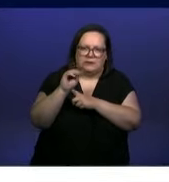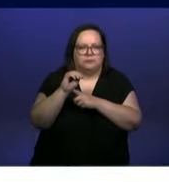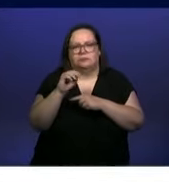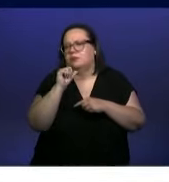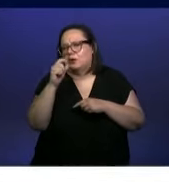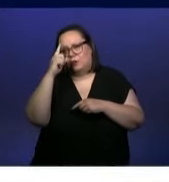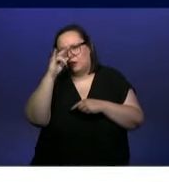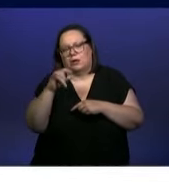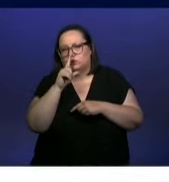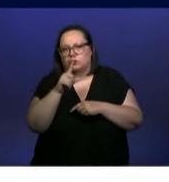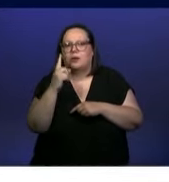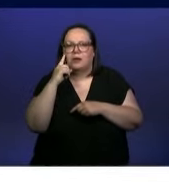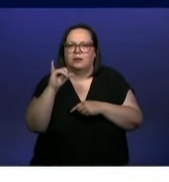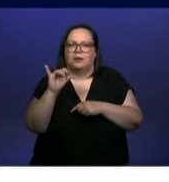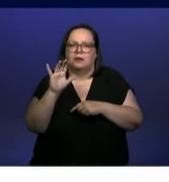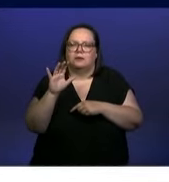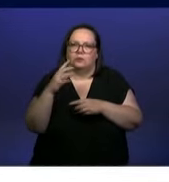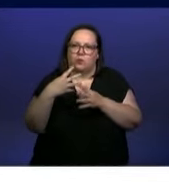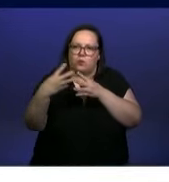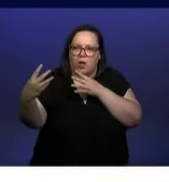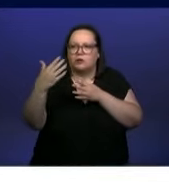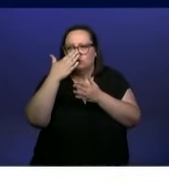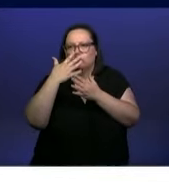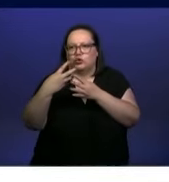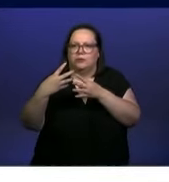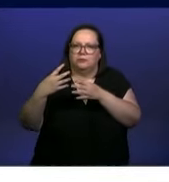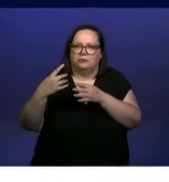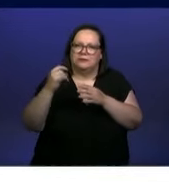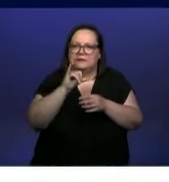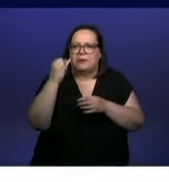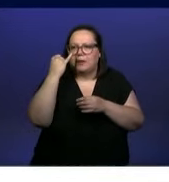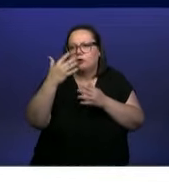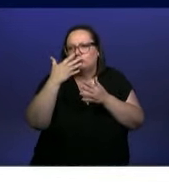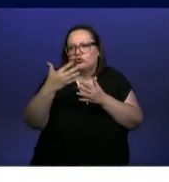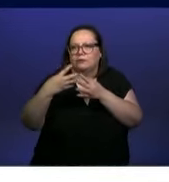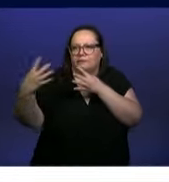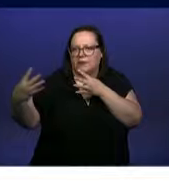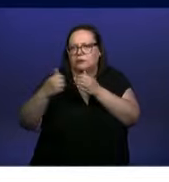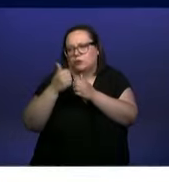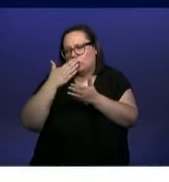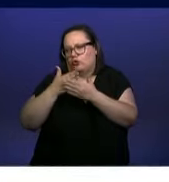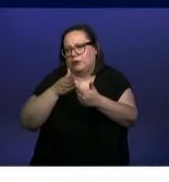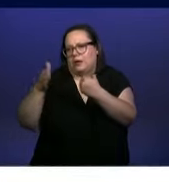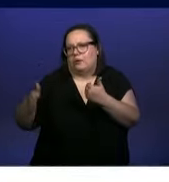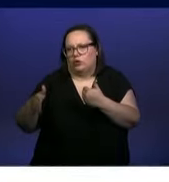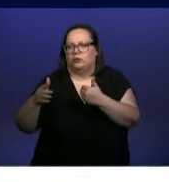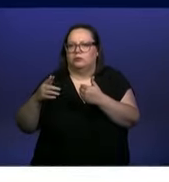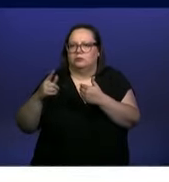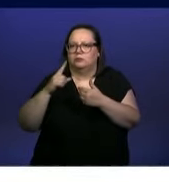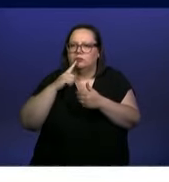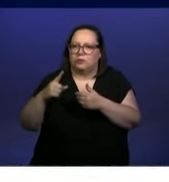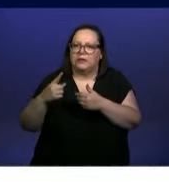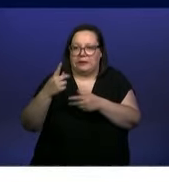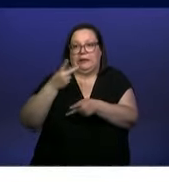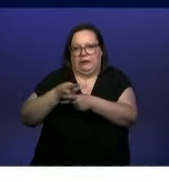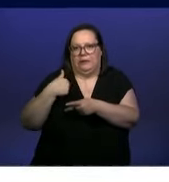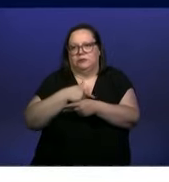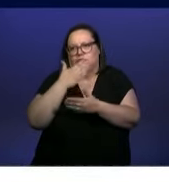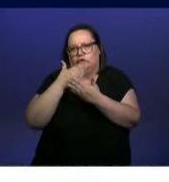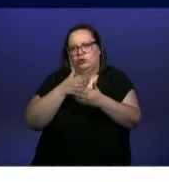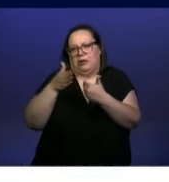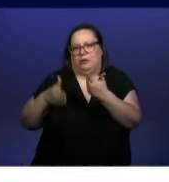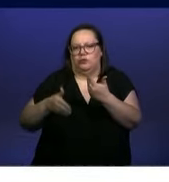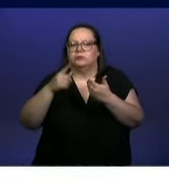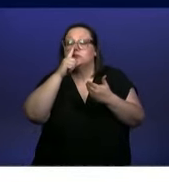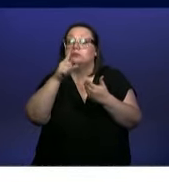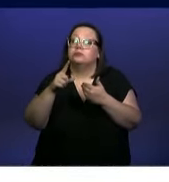good fence with a good neighbor. It makes you good neighbors. These are all things that are important in terms of our ability to manage our border